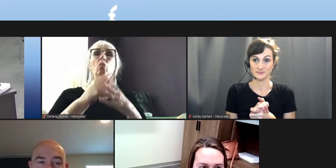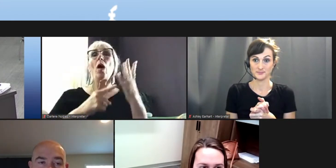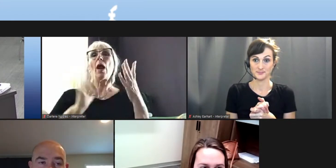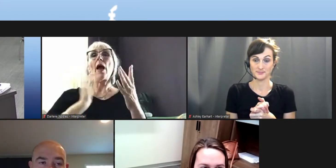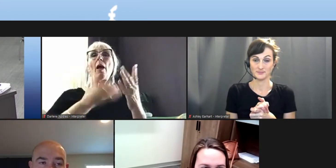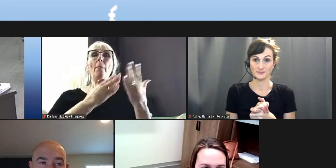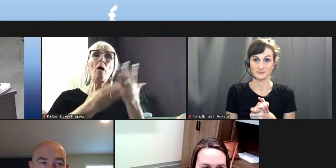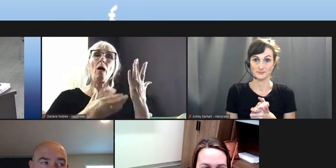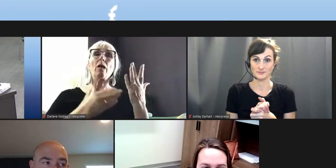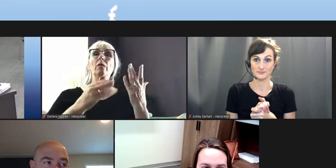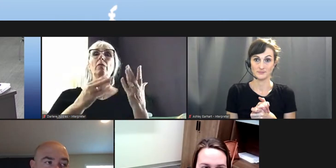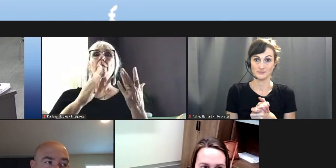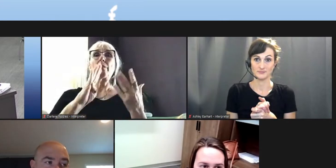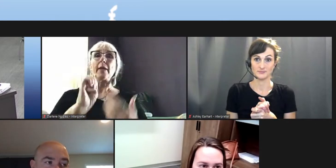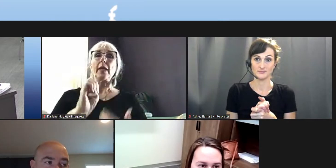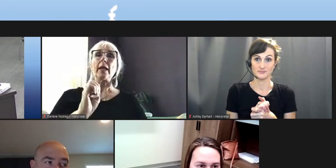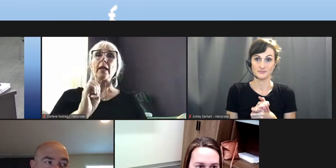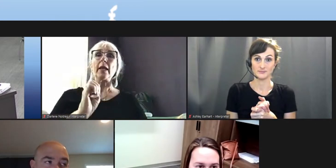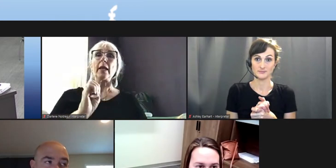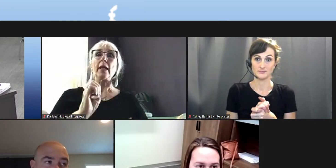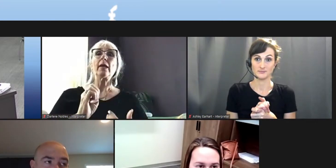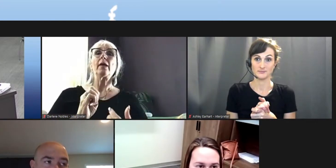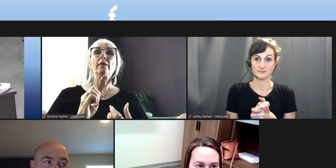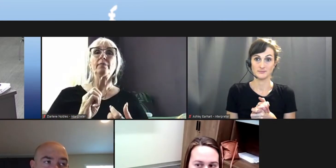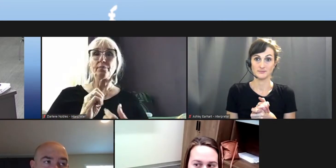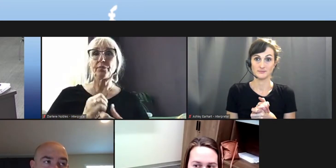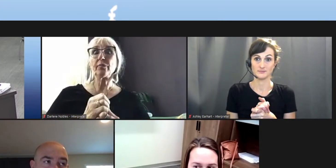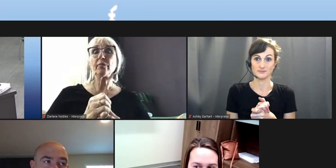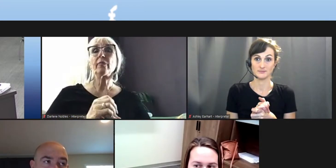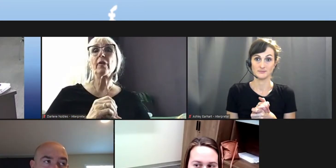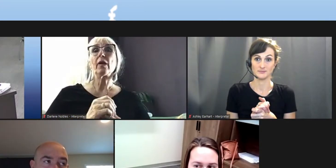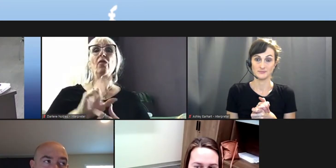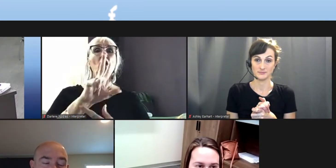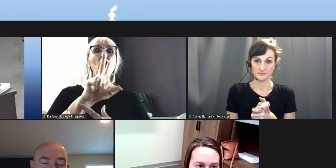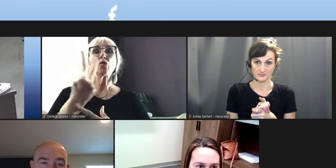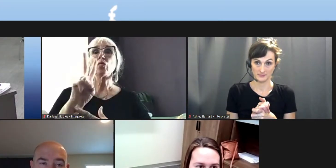she said, we'll need to do a budget amendment to increase it by